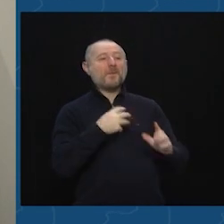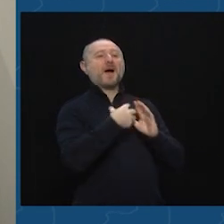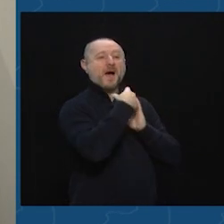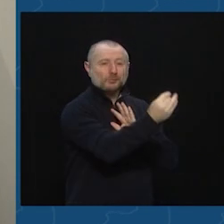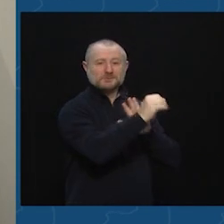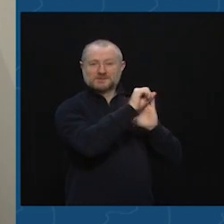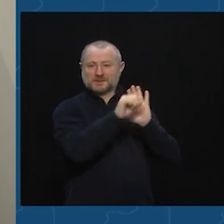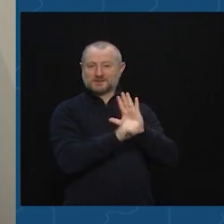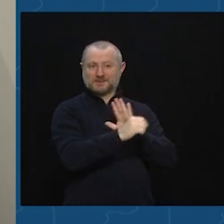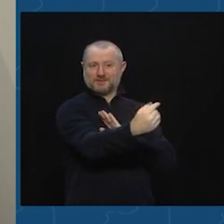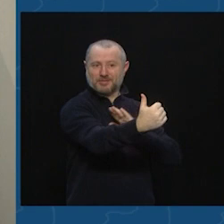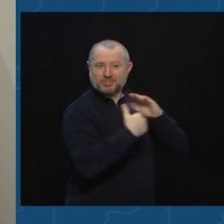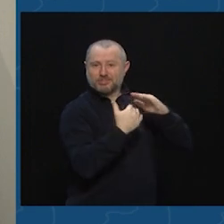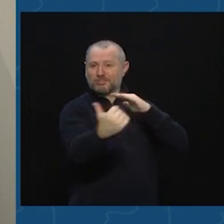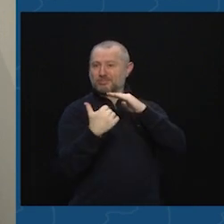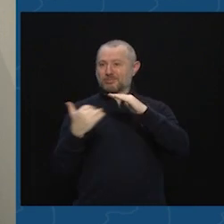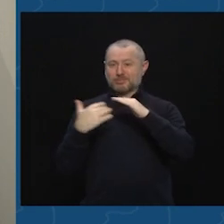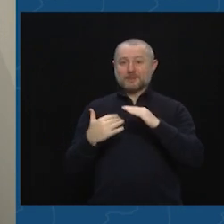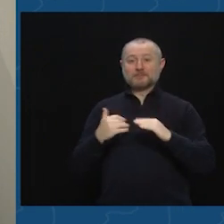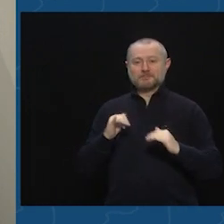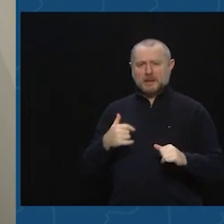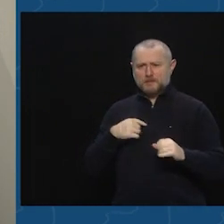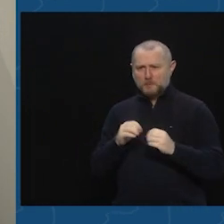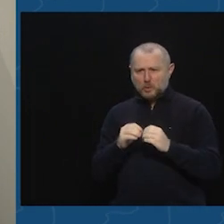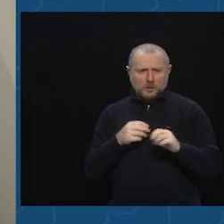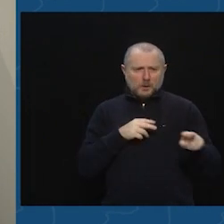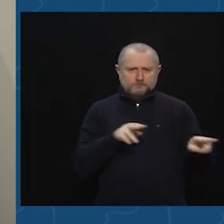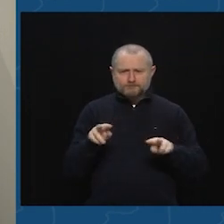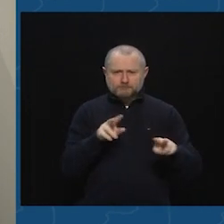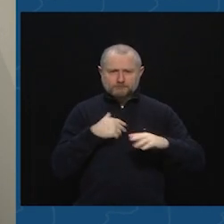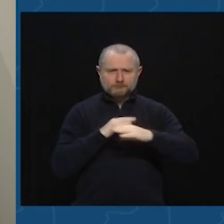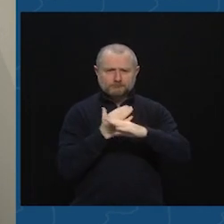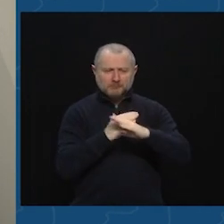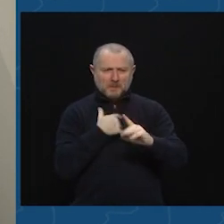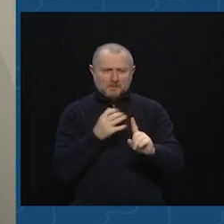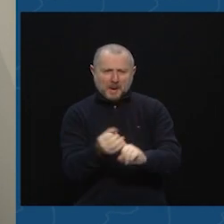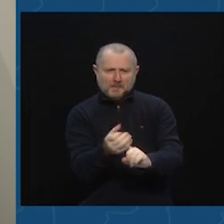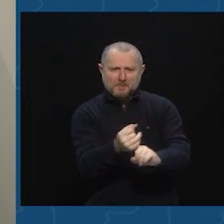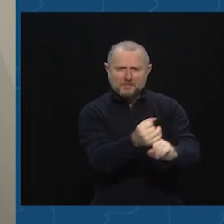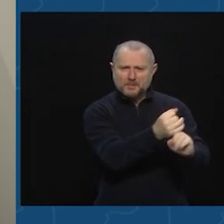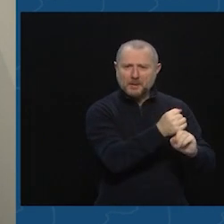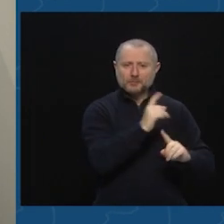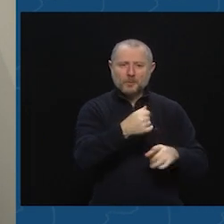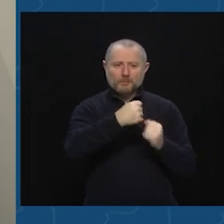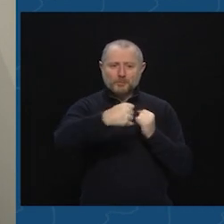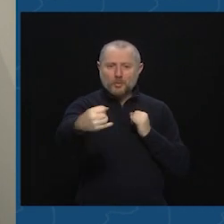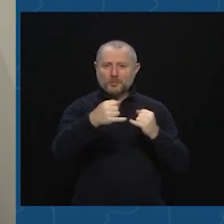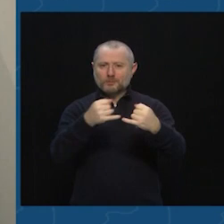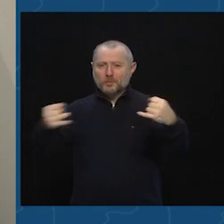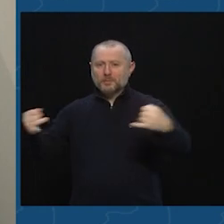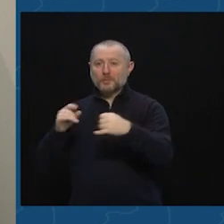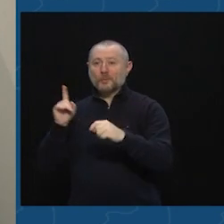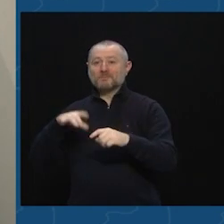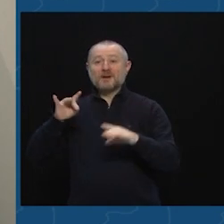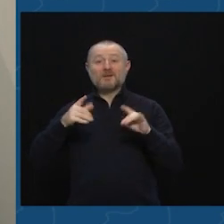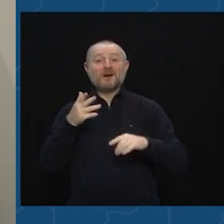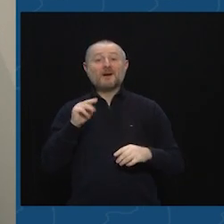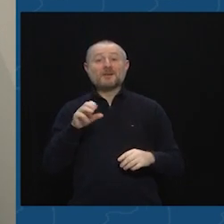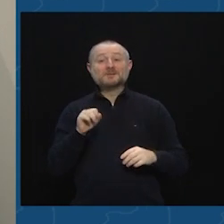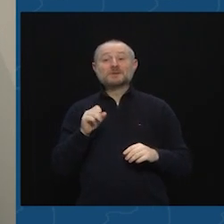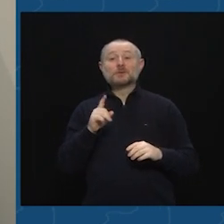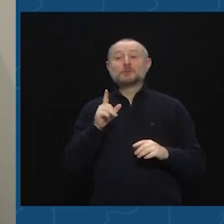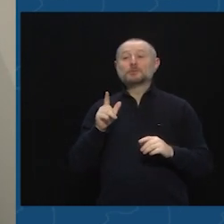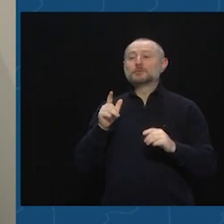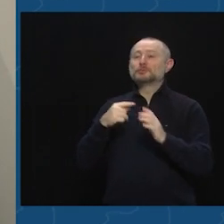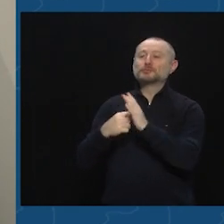interdiction efforts along our border with Pennsylvania, identifying the gun shows where people are purchasing guns, loading up a trunk,